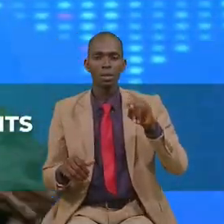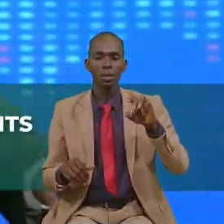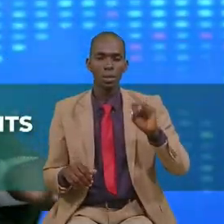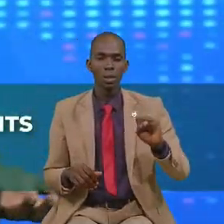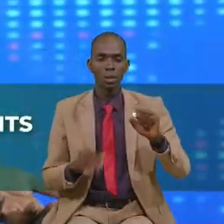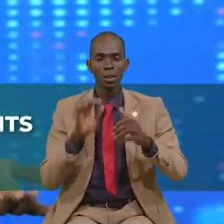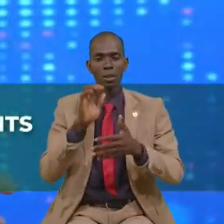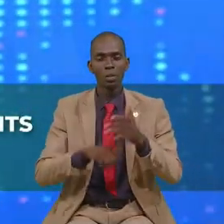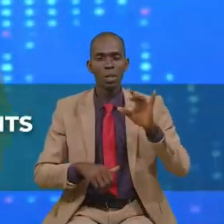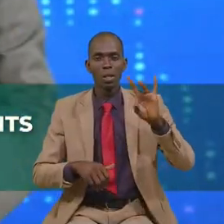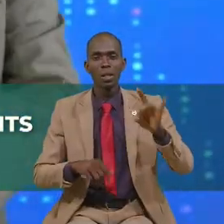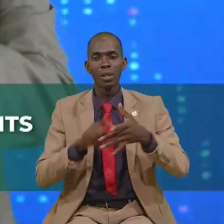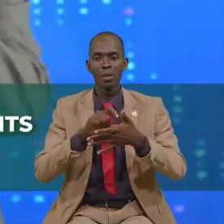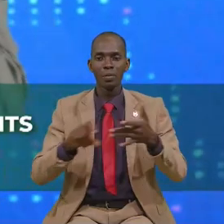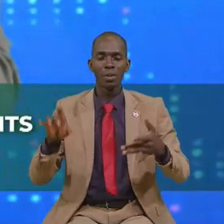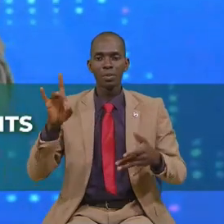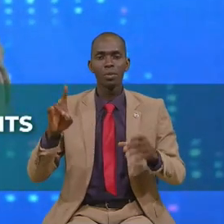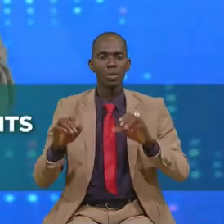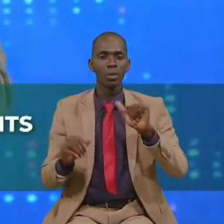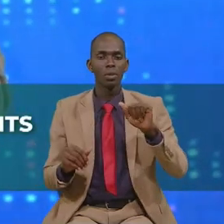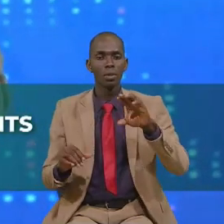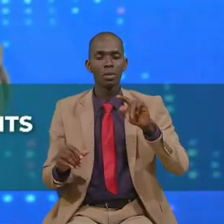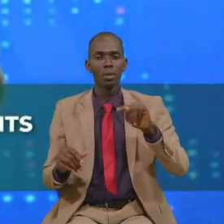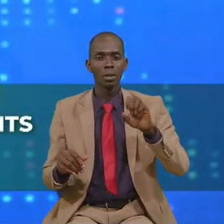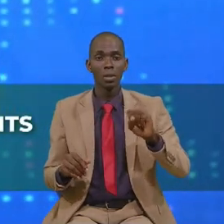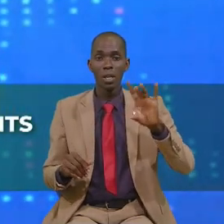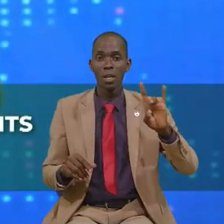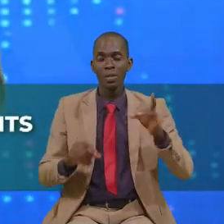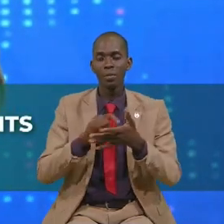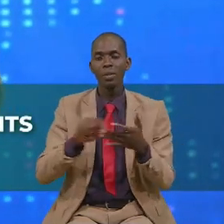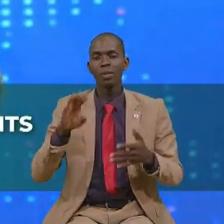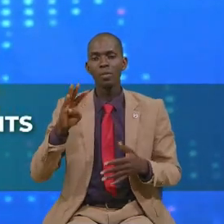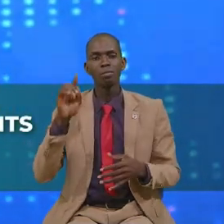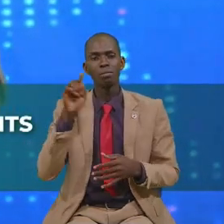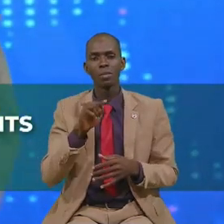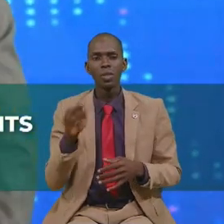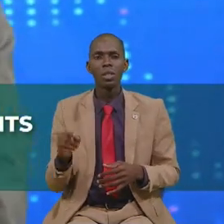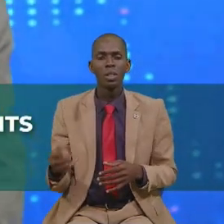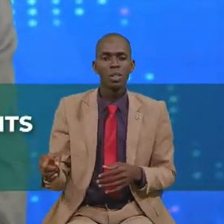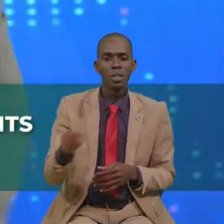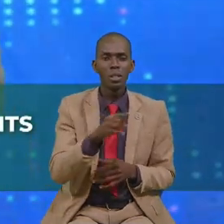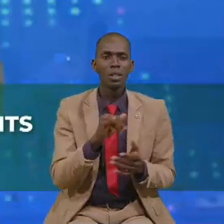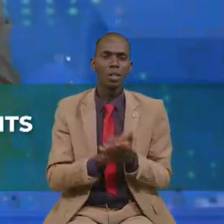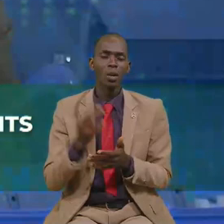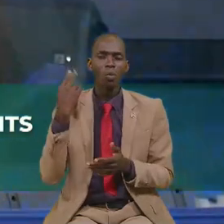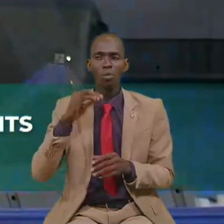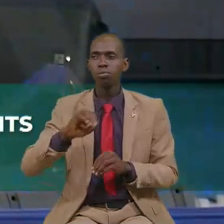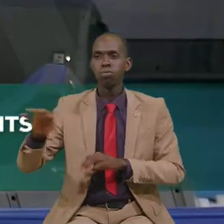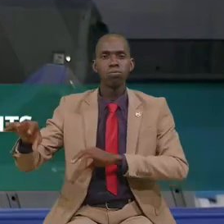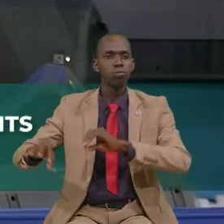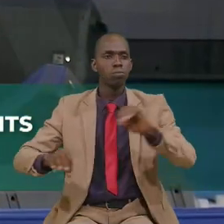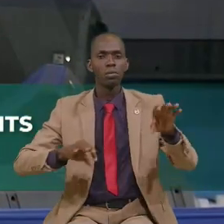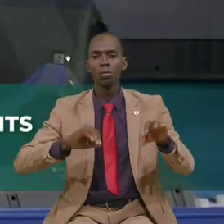4. Acts chapter 8, verse 4. Therefore, they that were scattered abroad